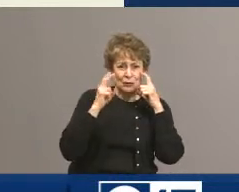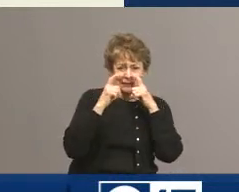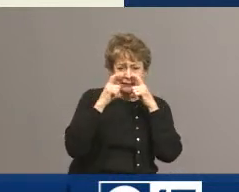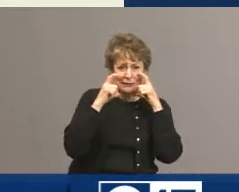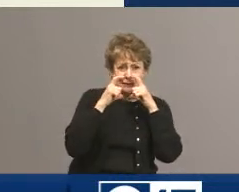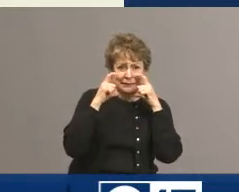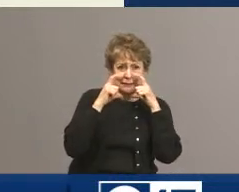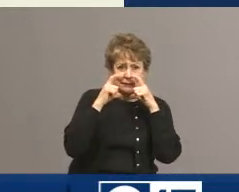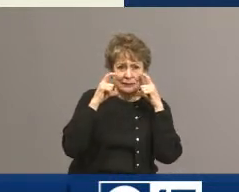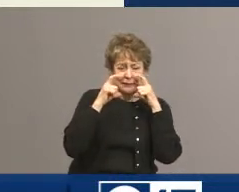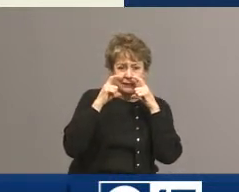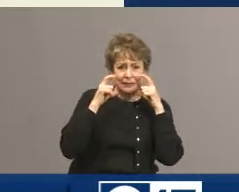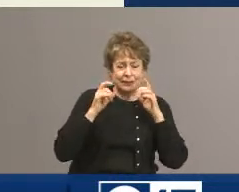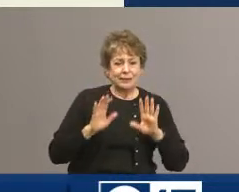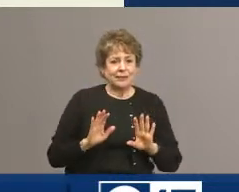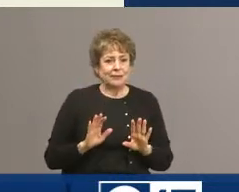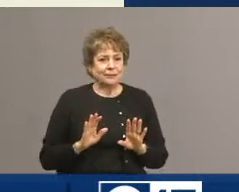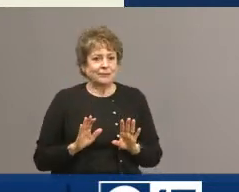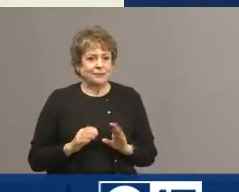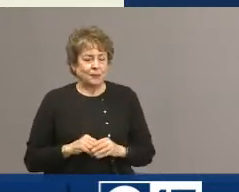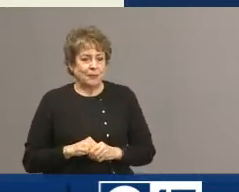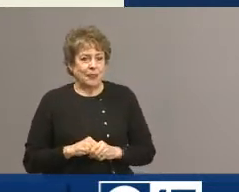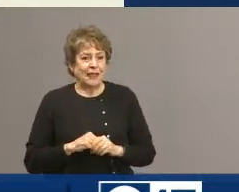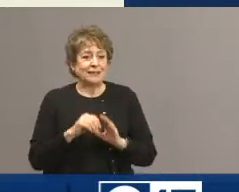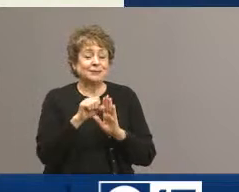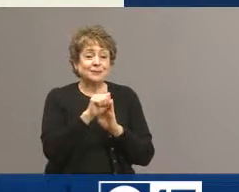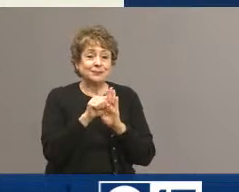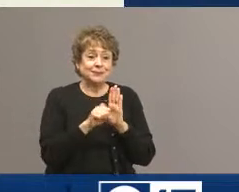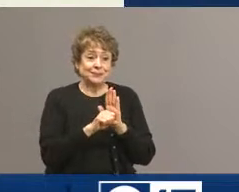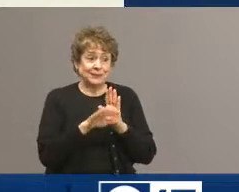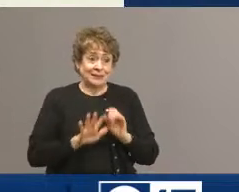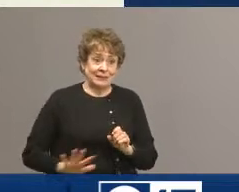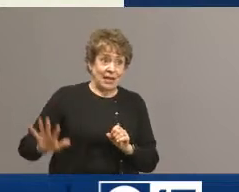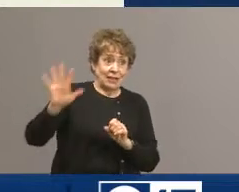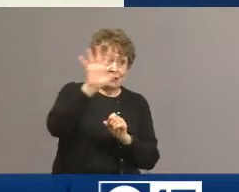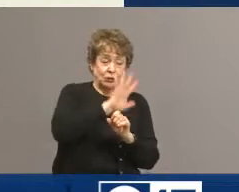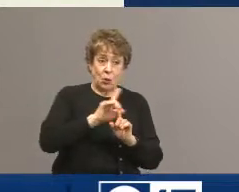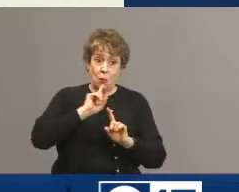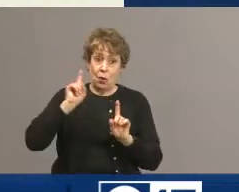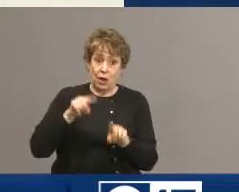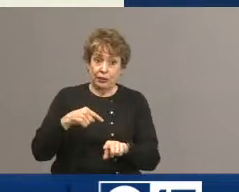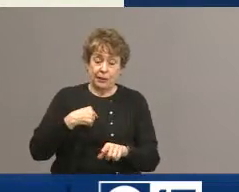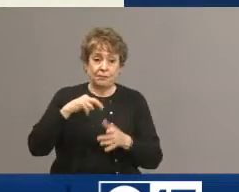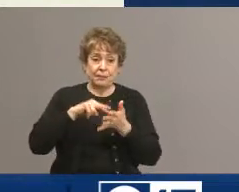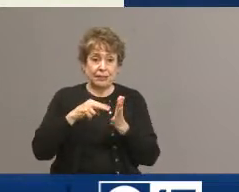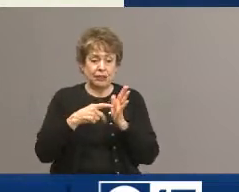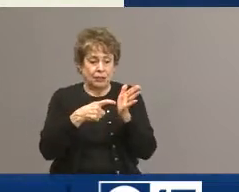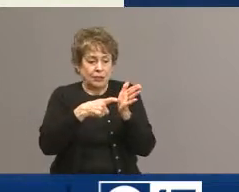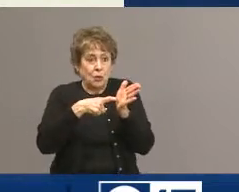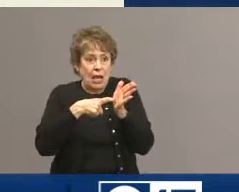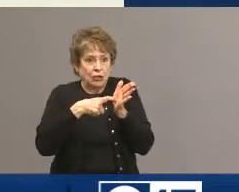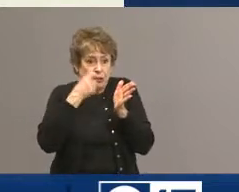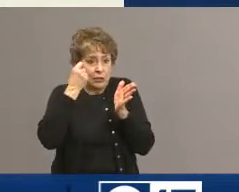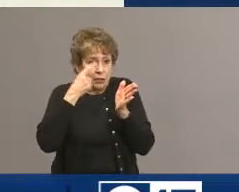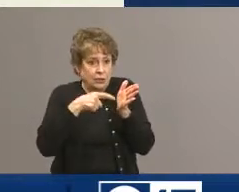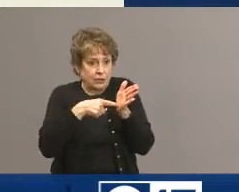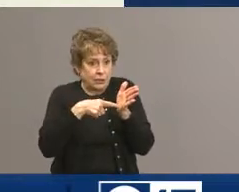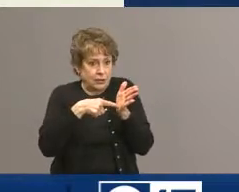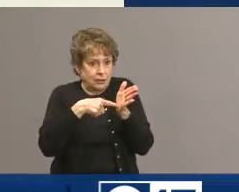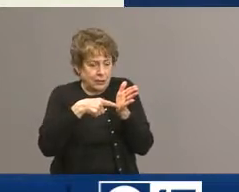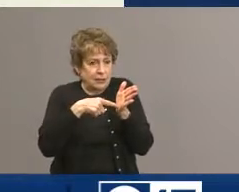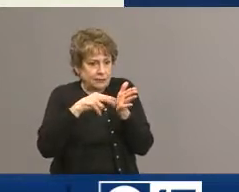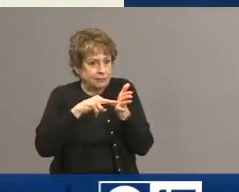or necessary, and I imagine there will be others in the future, it is a way to